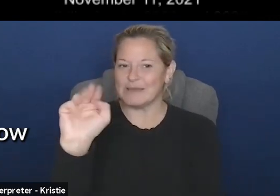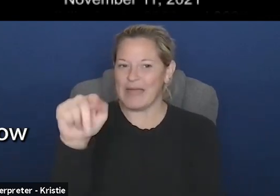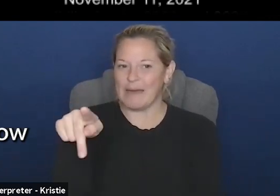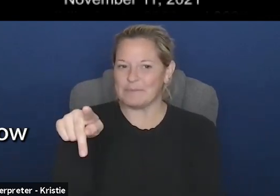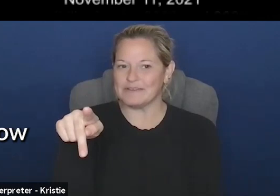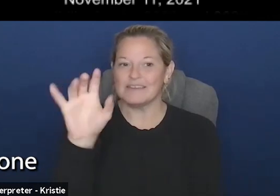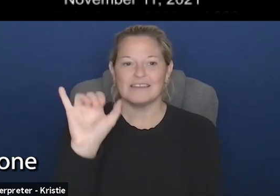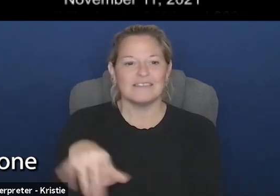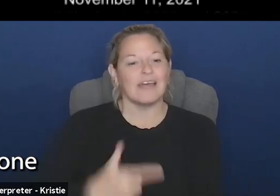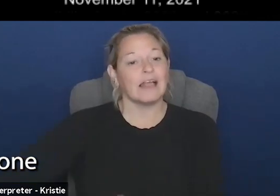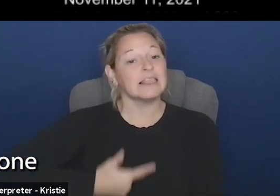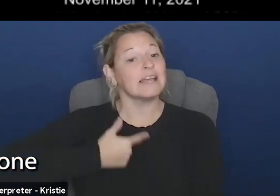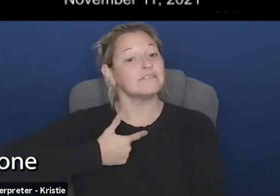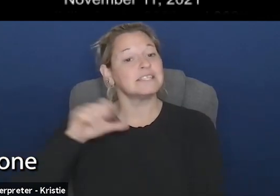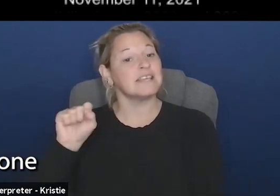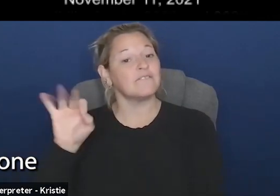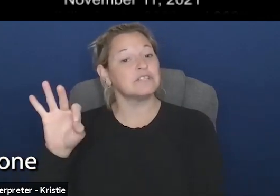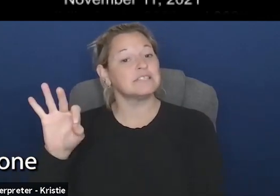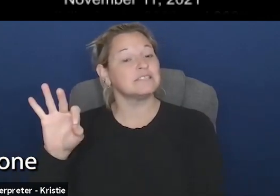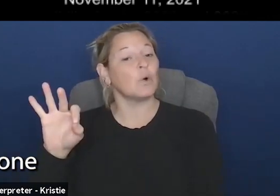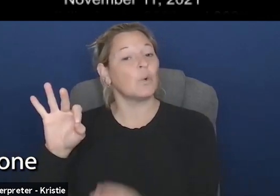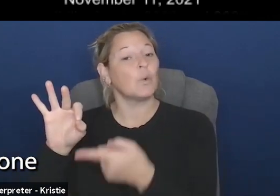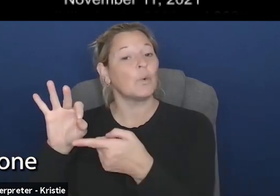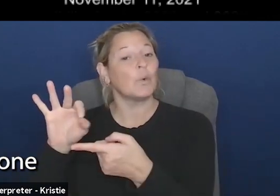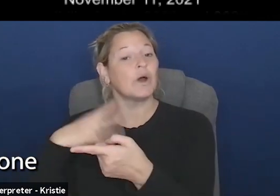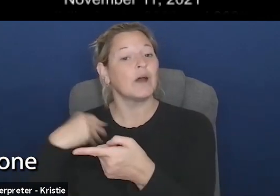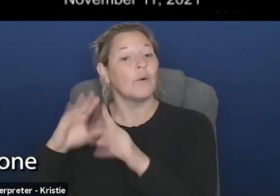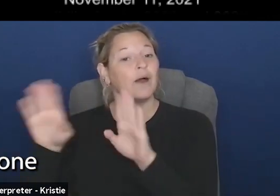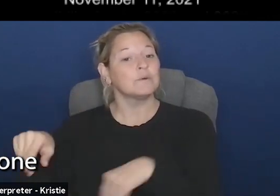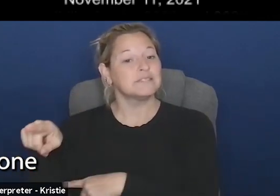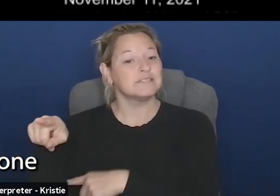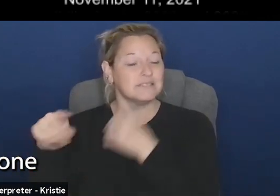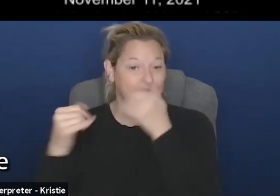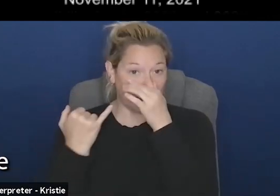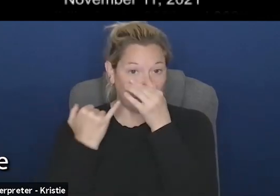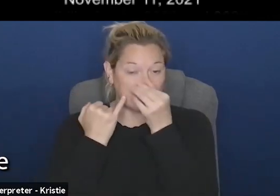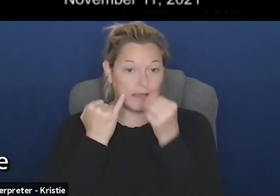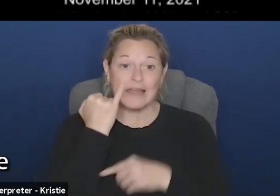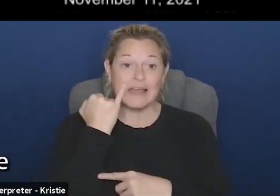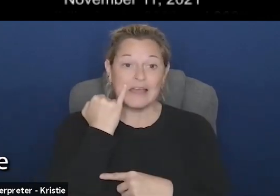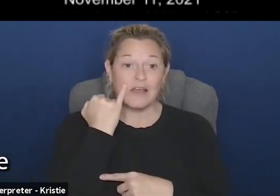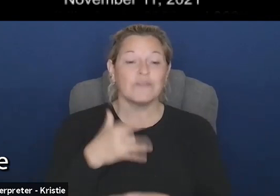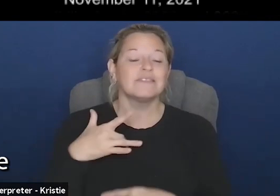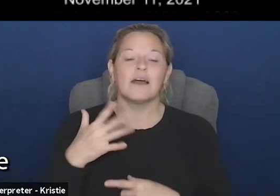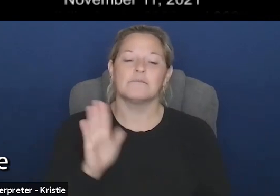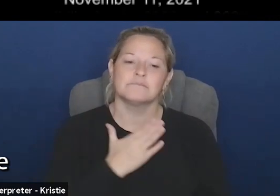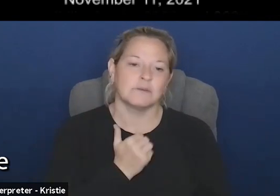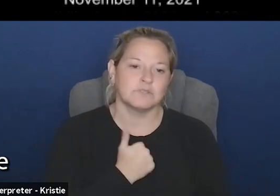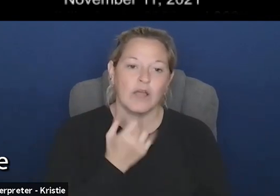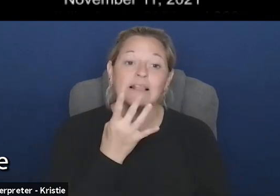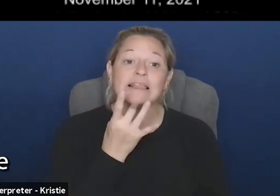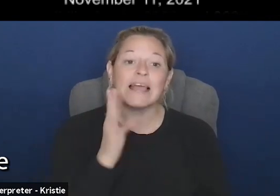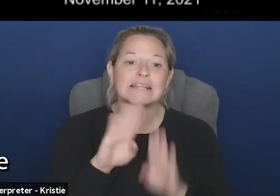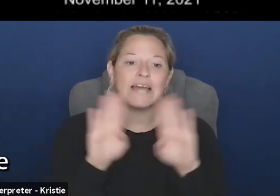San Francisco Lighthouse. Anybody who wants a street map of anywhere in the world can order one from the Lighthouse or sign up to